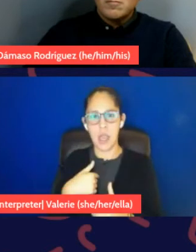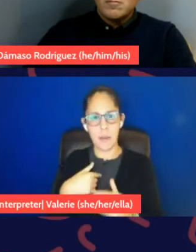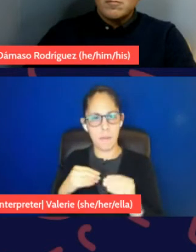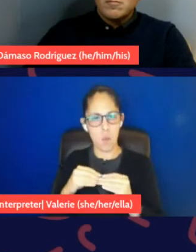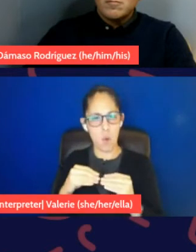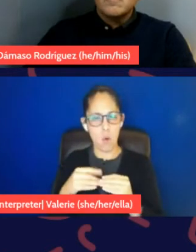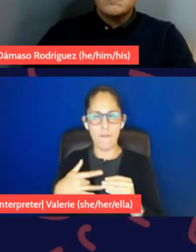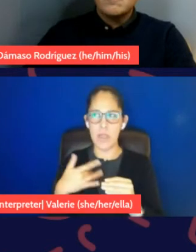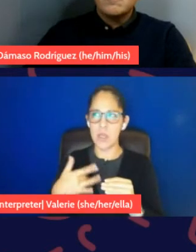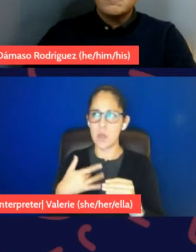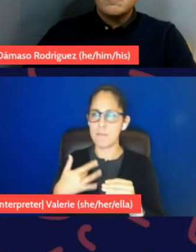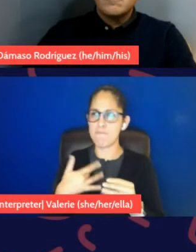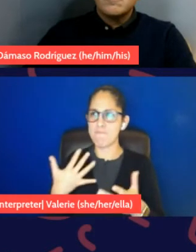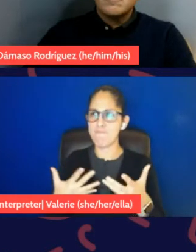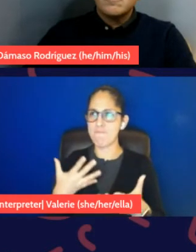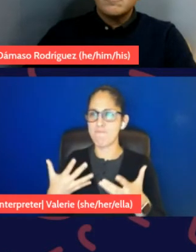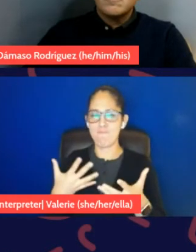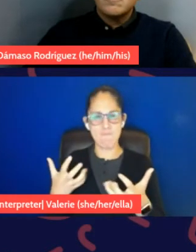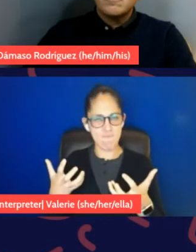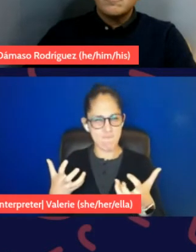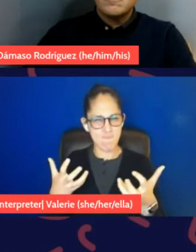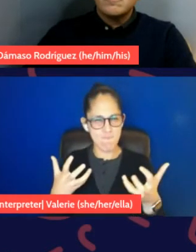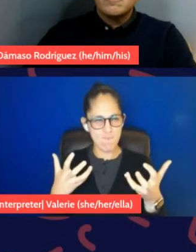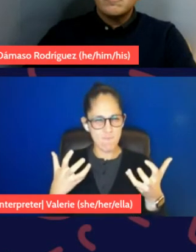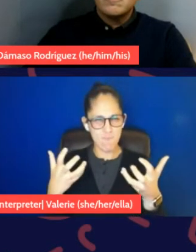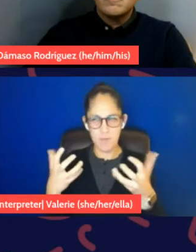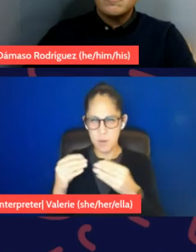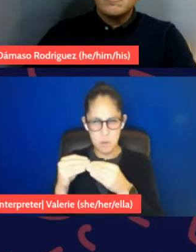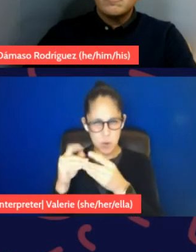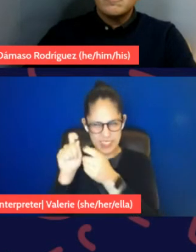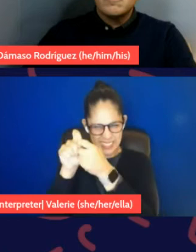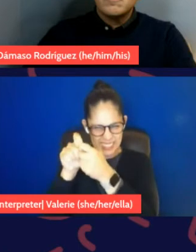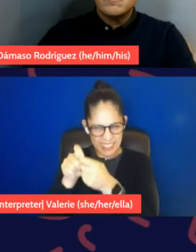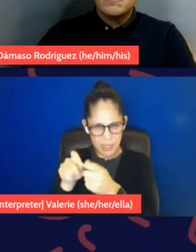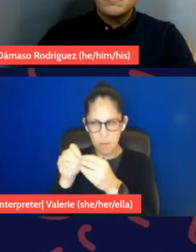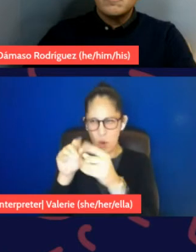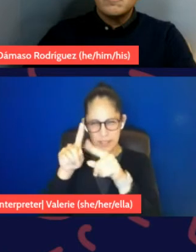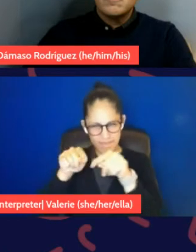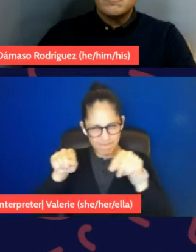I become hungry for more nuance. That's definitely true.